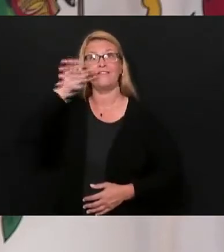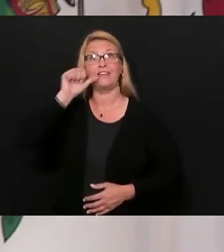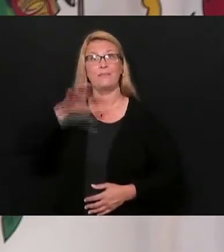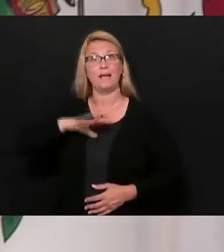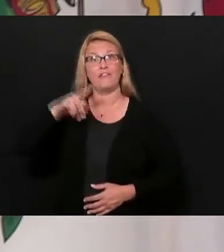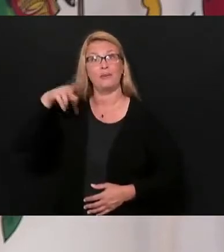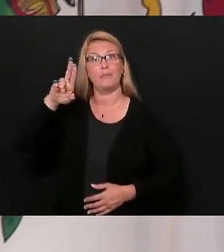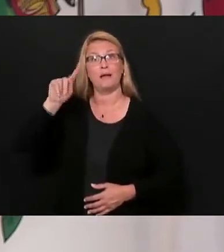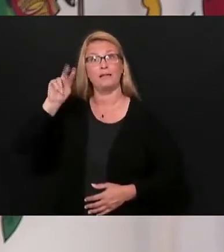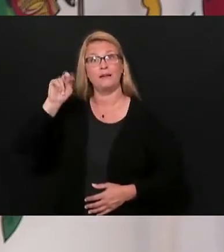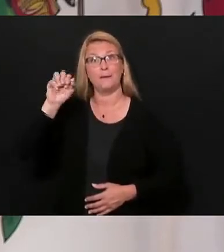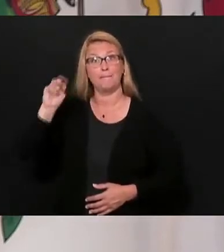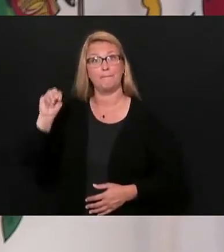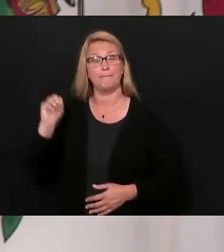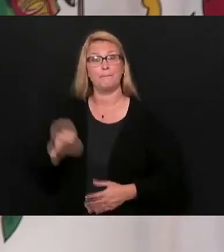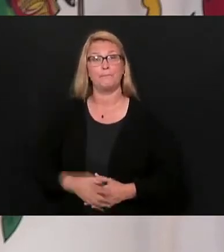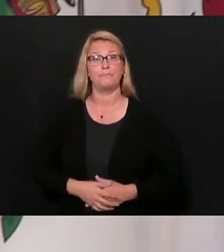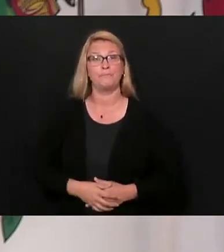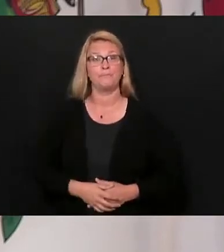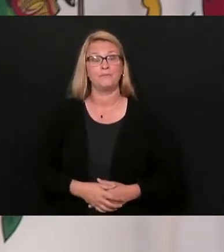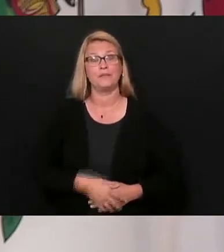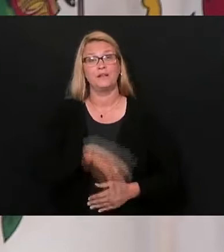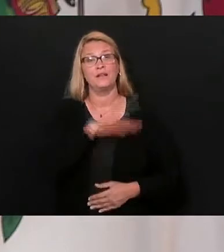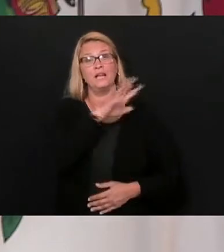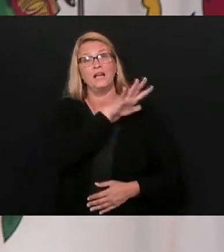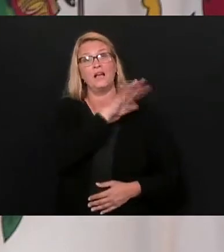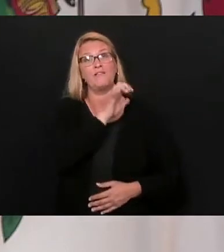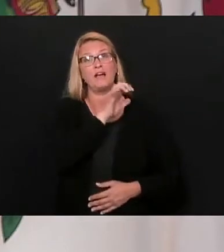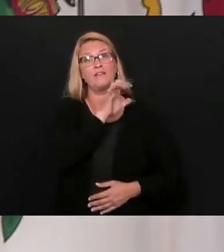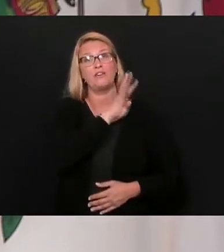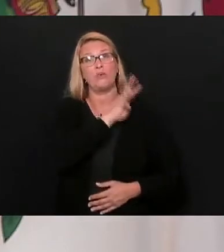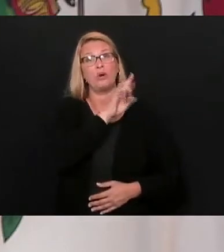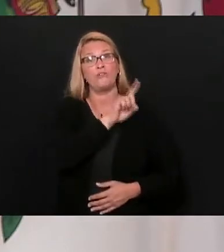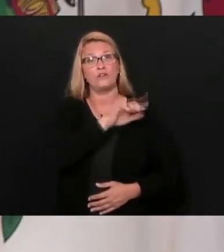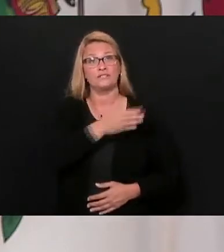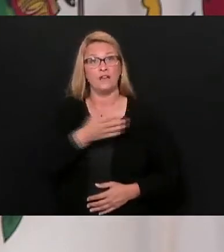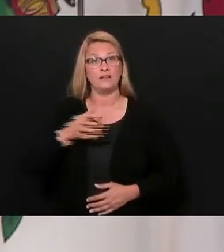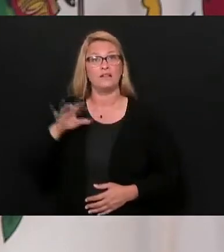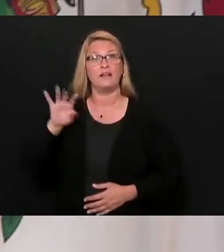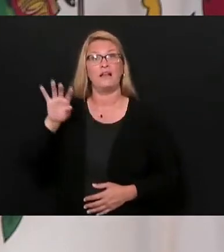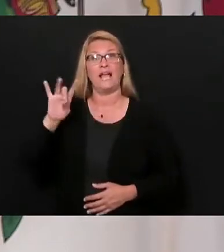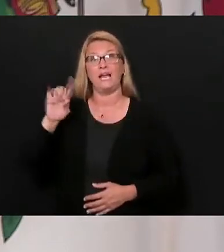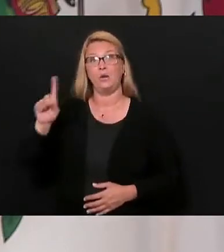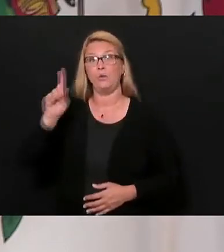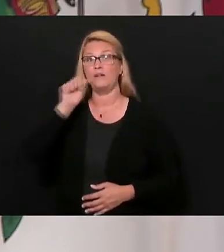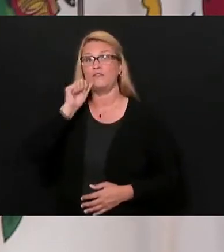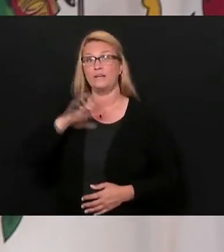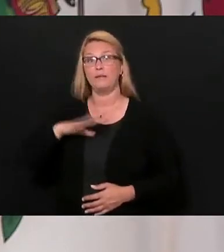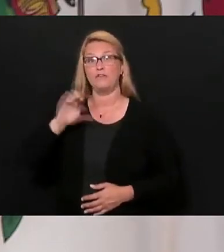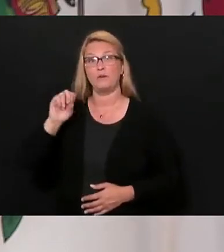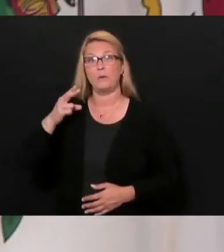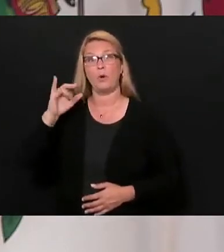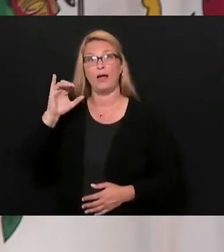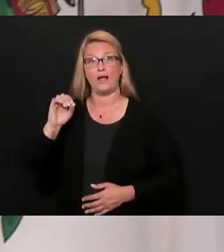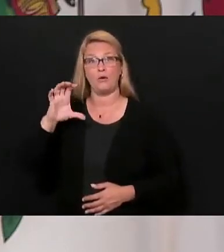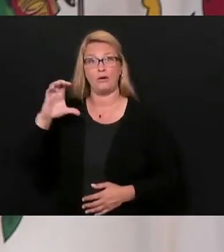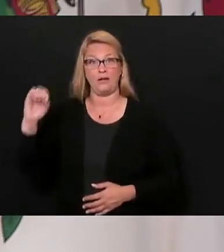Putnam County. Our 541st death, an 81-year-old female from Ohio